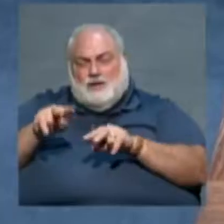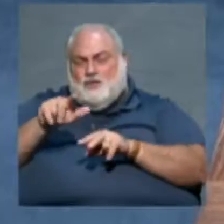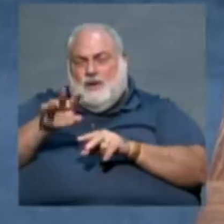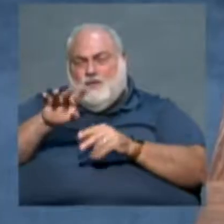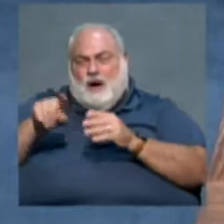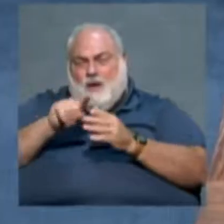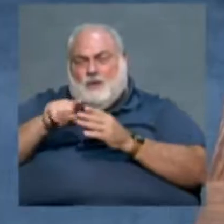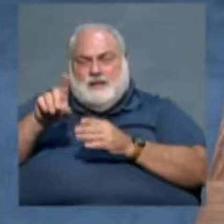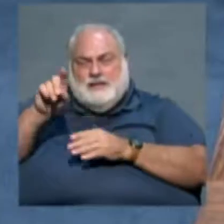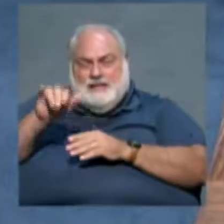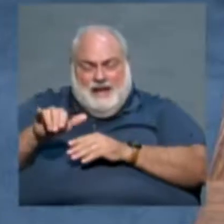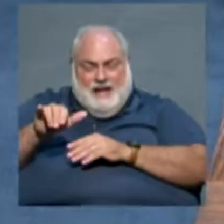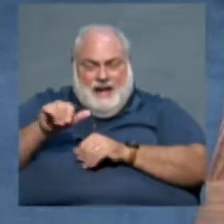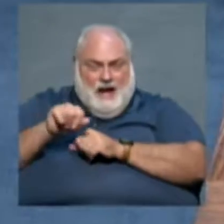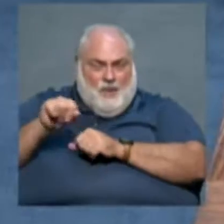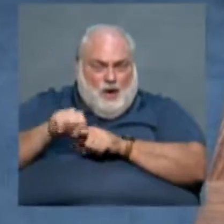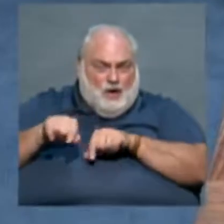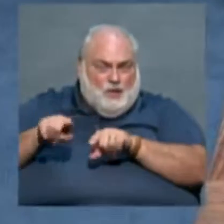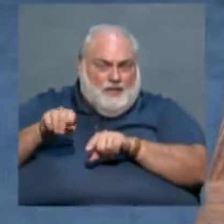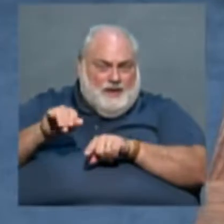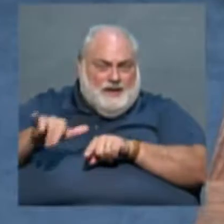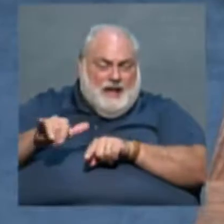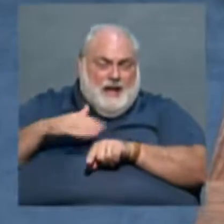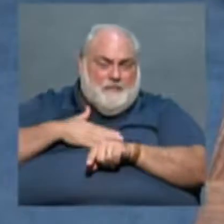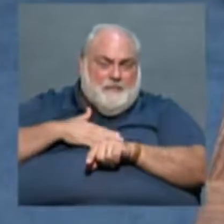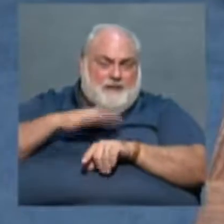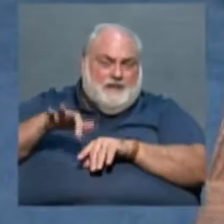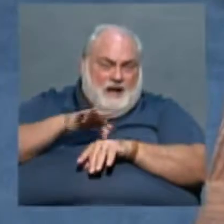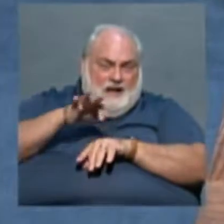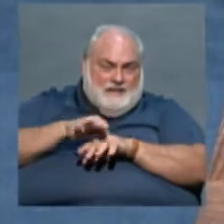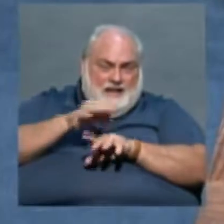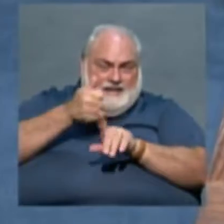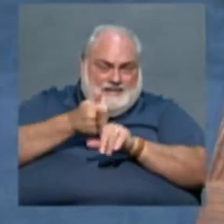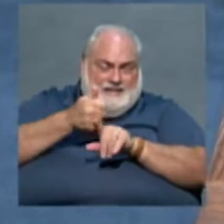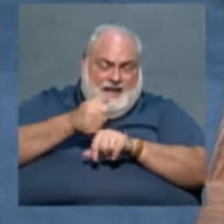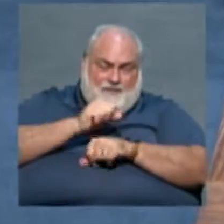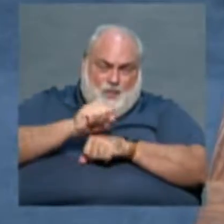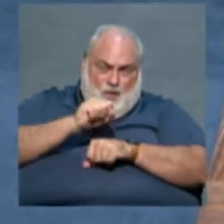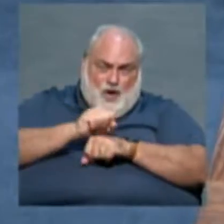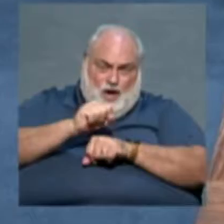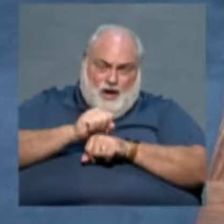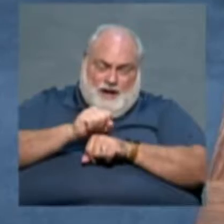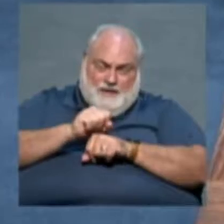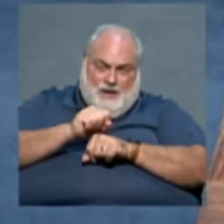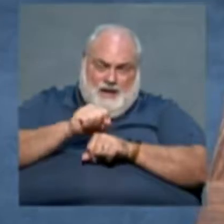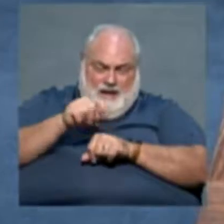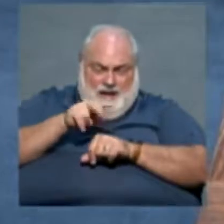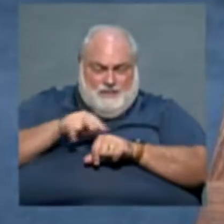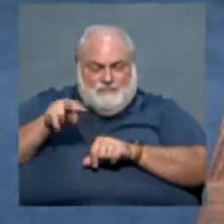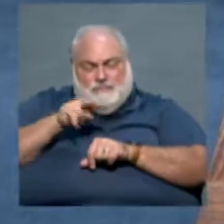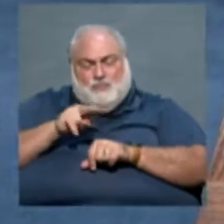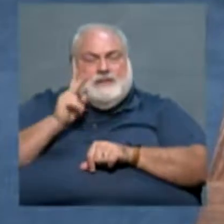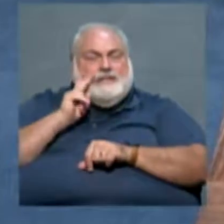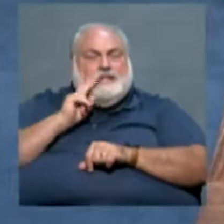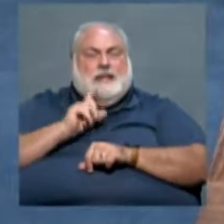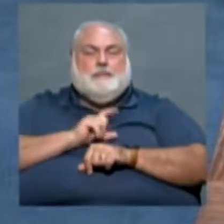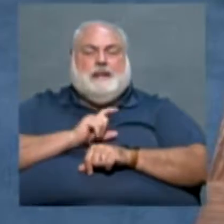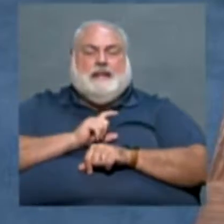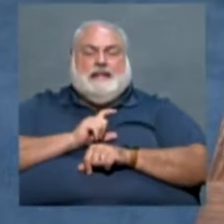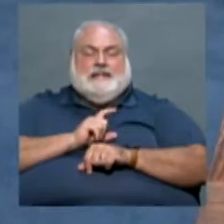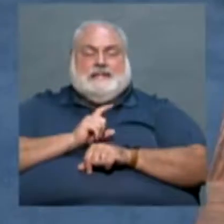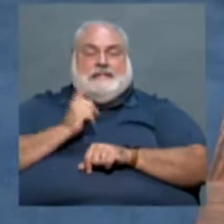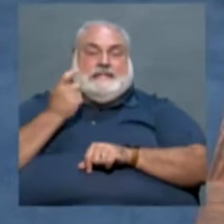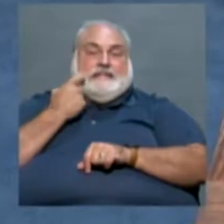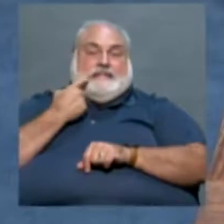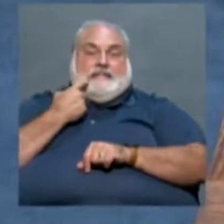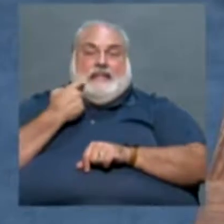day. I work during the day, but my fiance is self-employed, so he's around. We've seen police presence. Just since I saw you